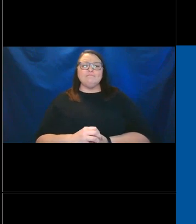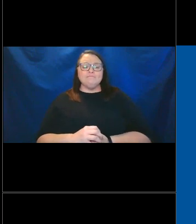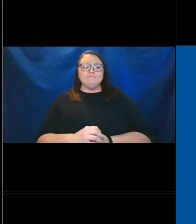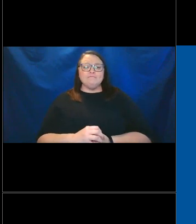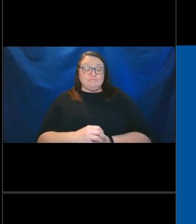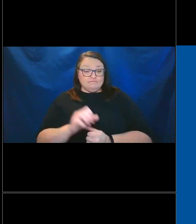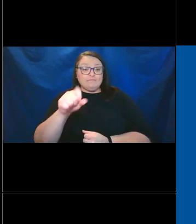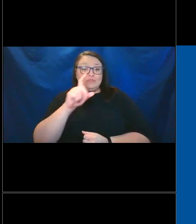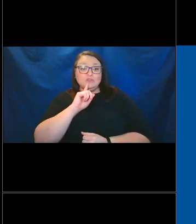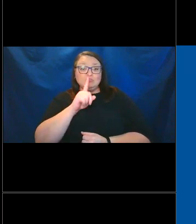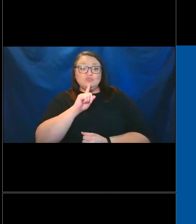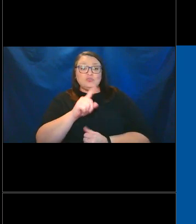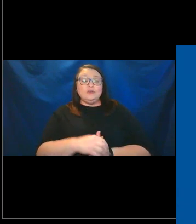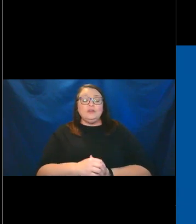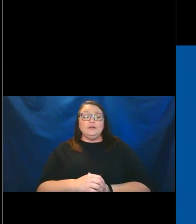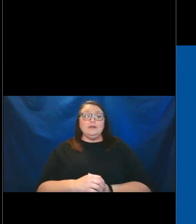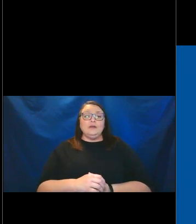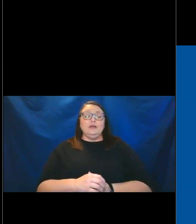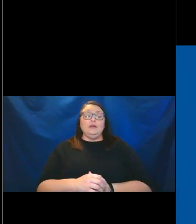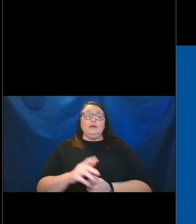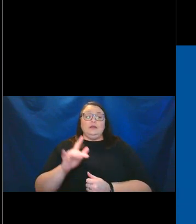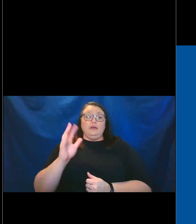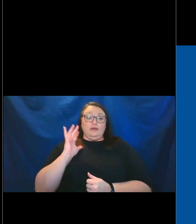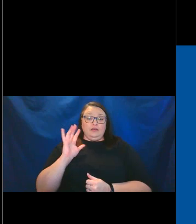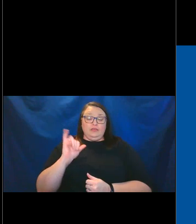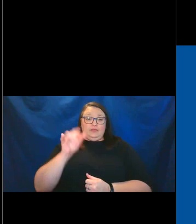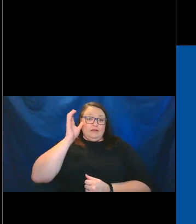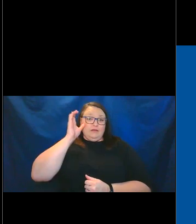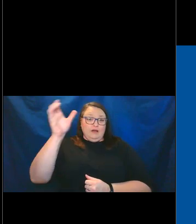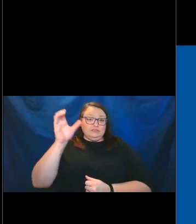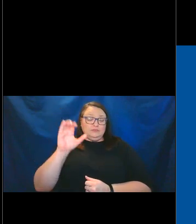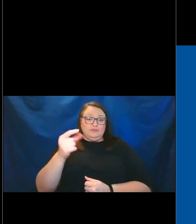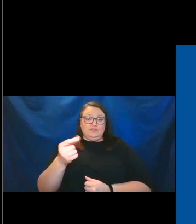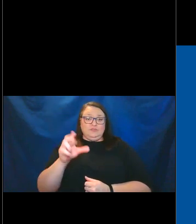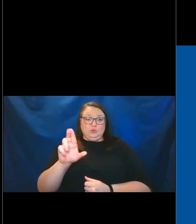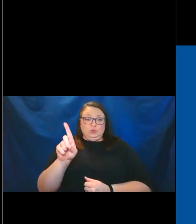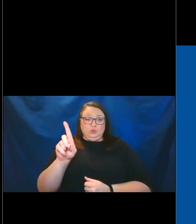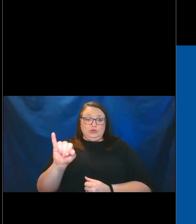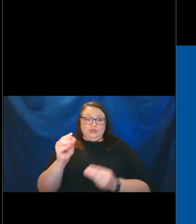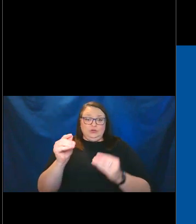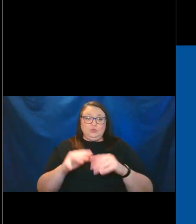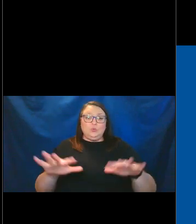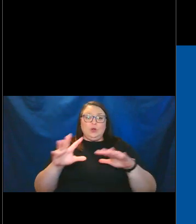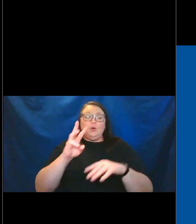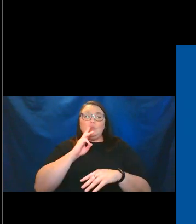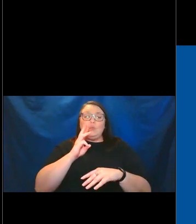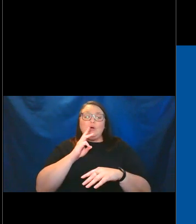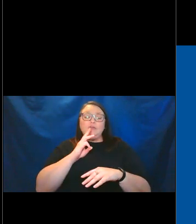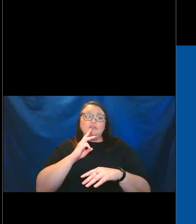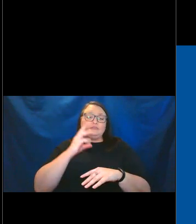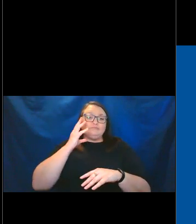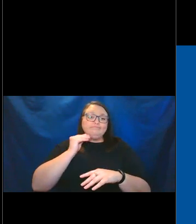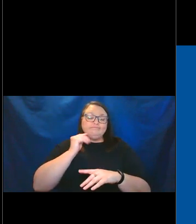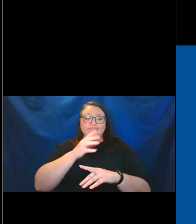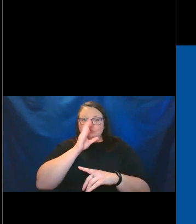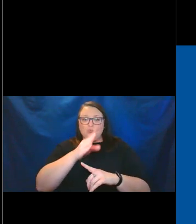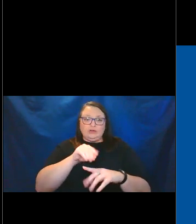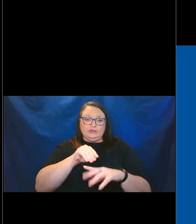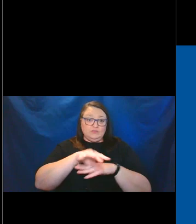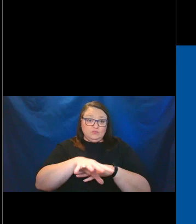Yeah. So going back to that concept of the Goody well, groundwater under direct influence, we